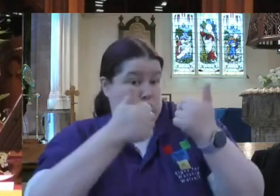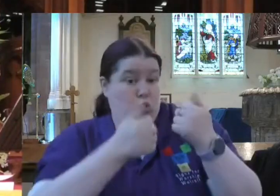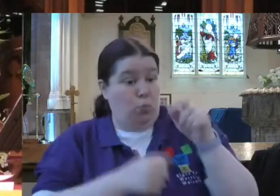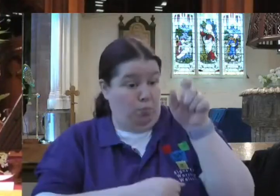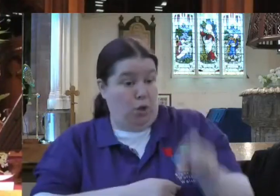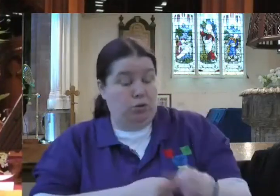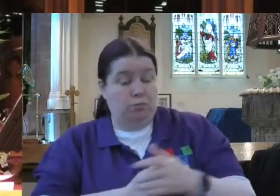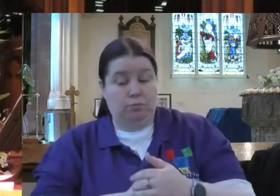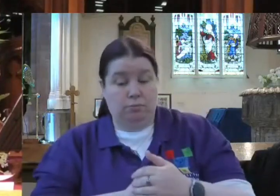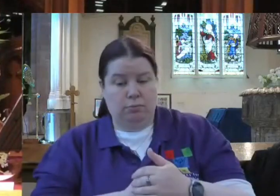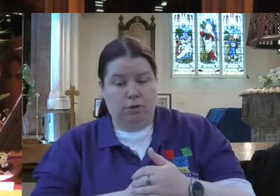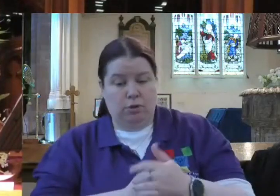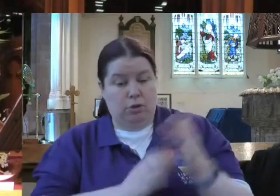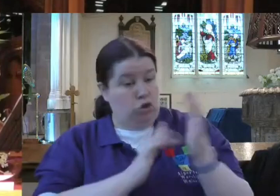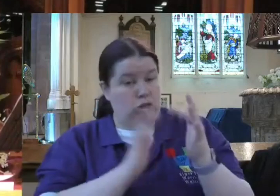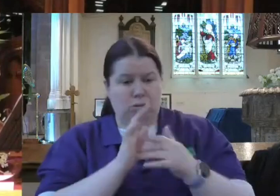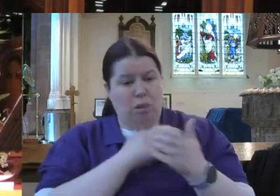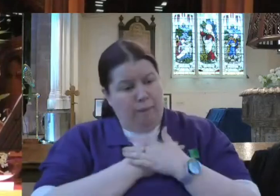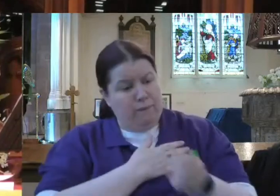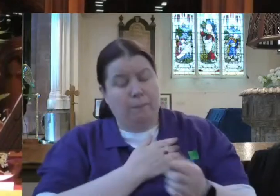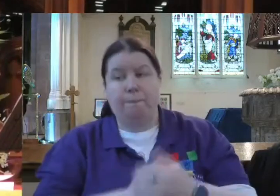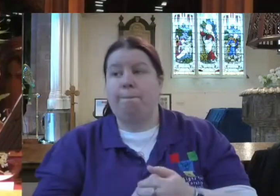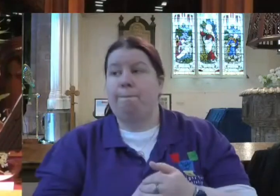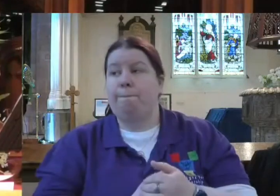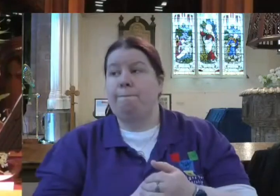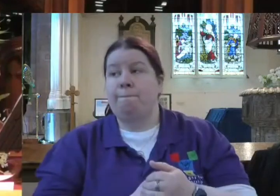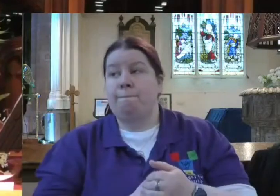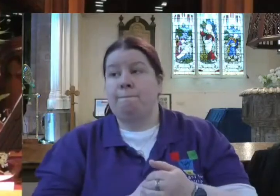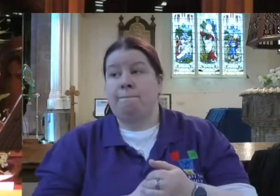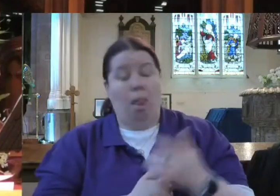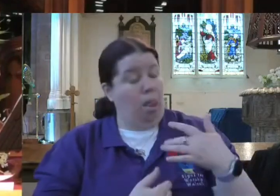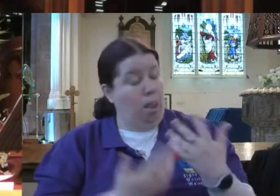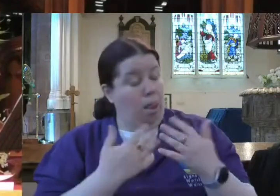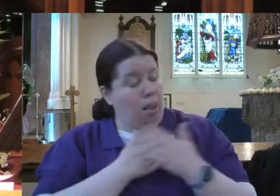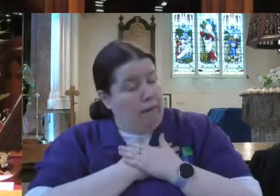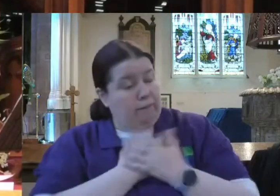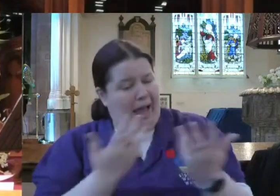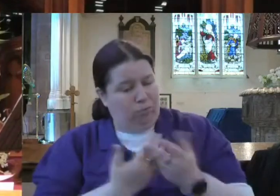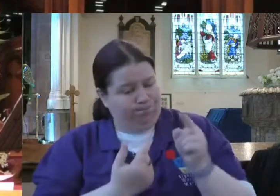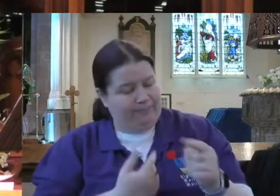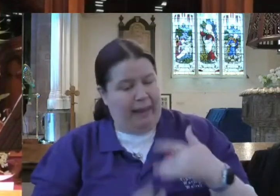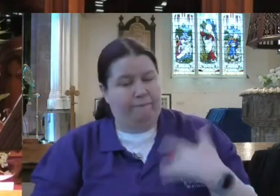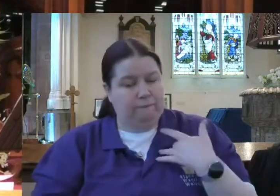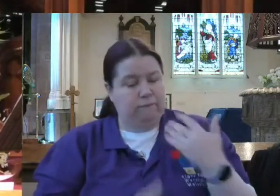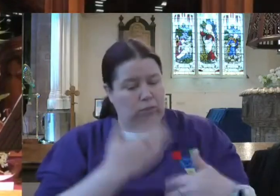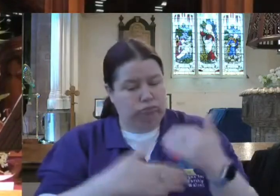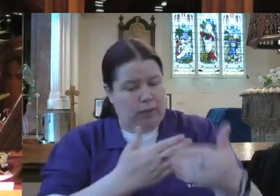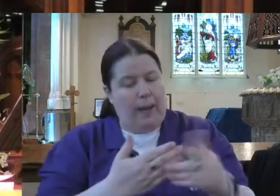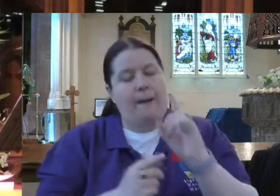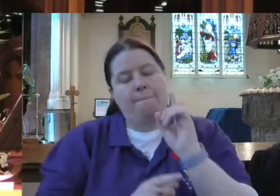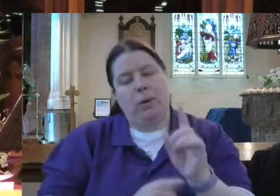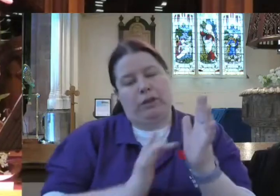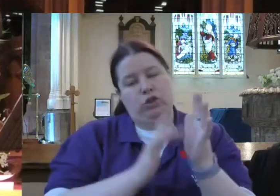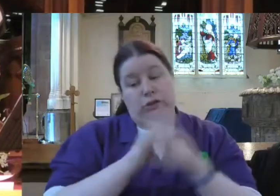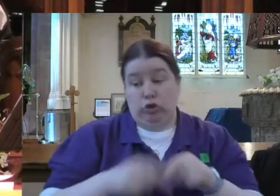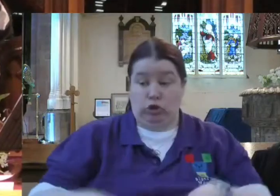person. Jesus loved him, we're told. Loved the way that he lived. But when Jesus challenged him to give